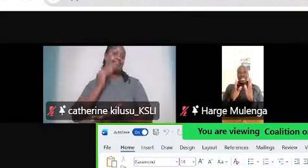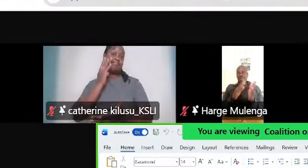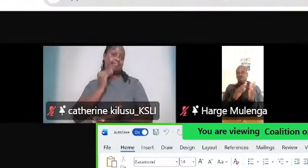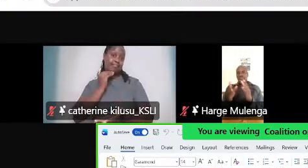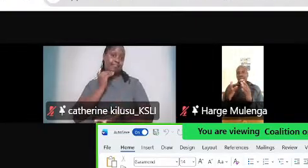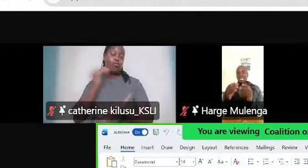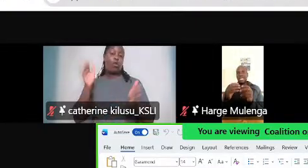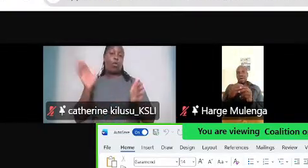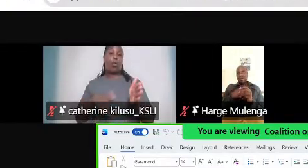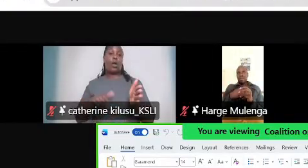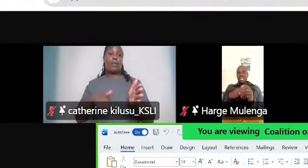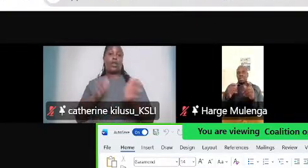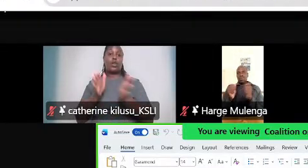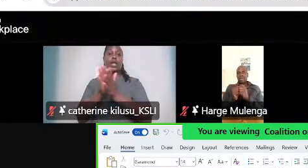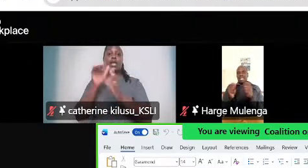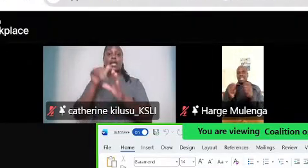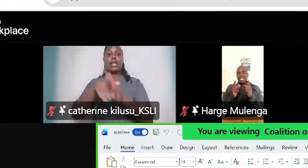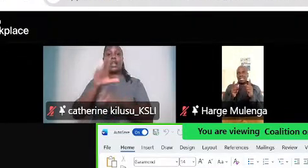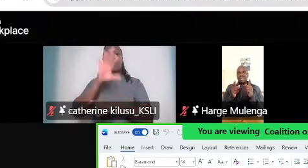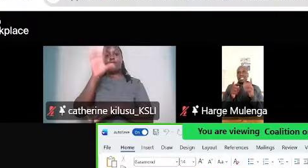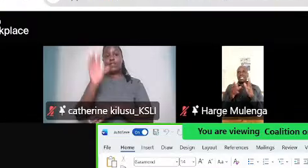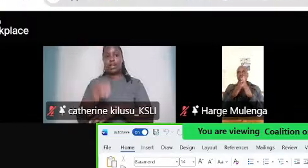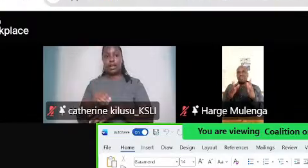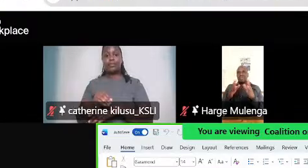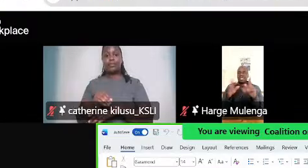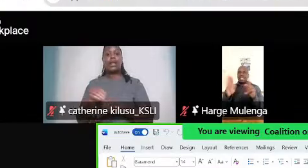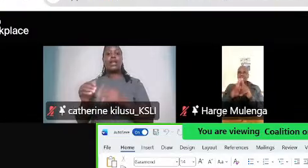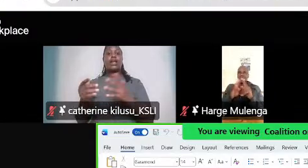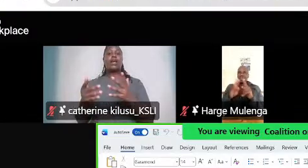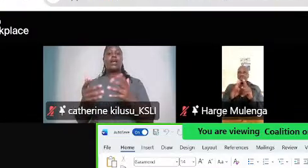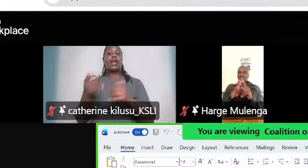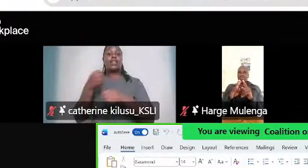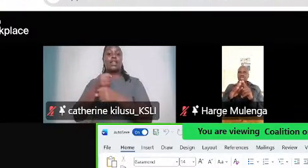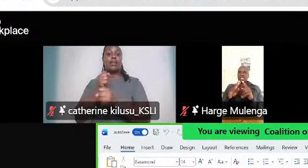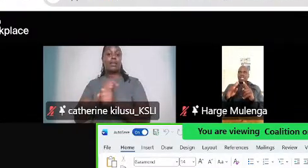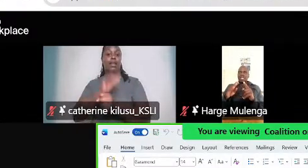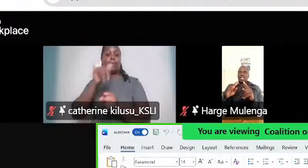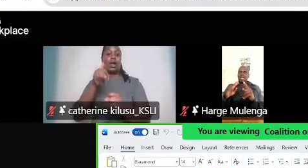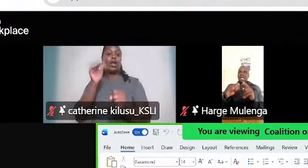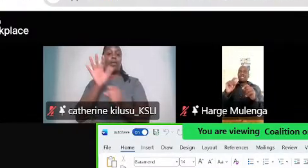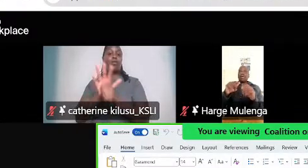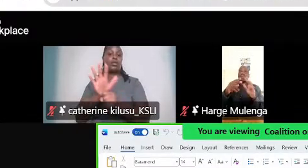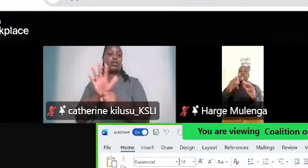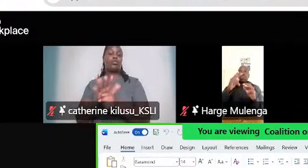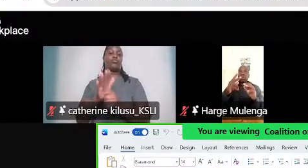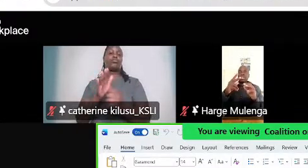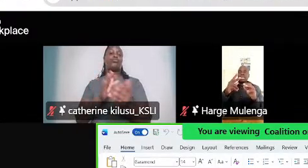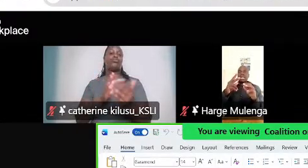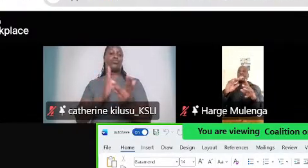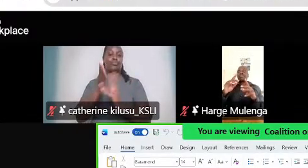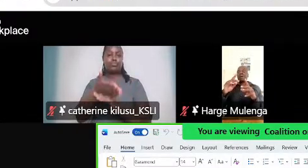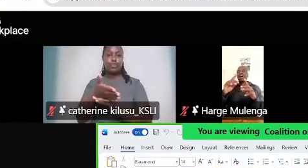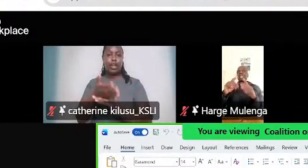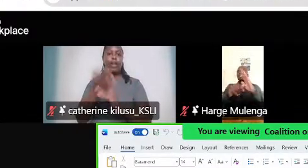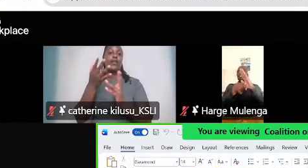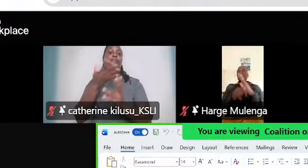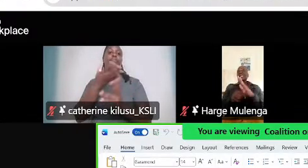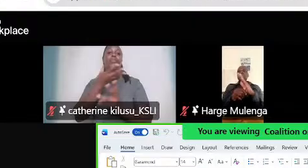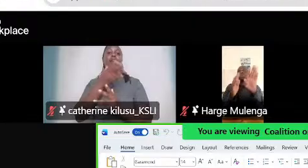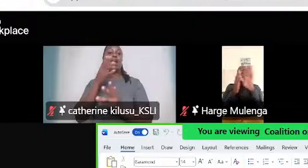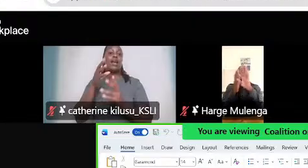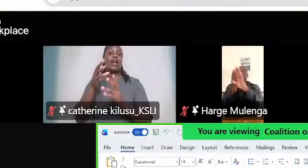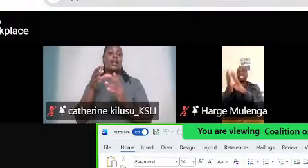in Africa are shaped by multiple and intersecting forms of discrimination, which is rooted in